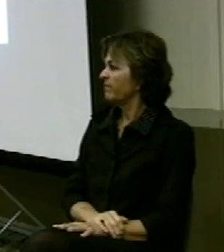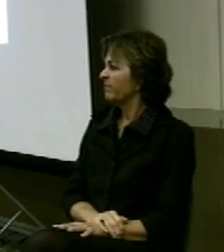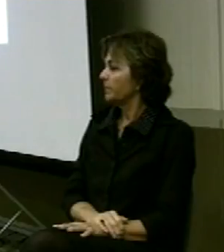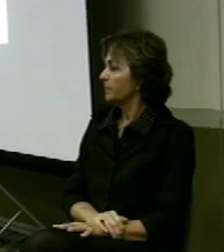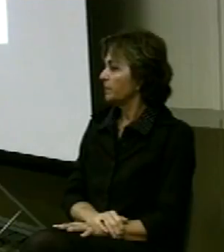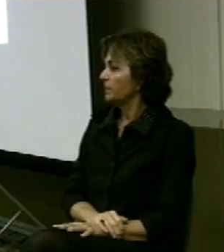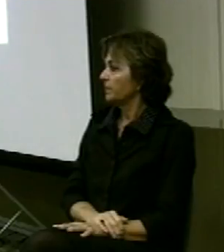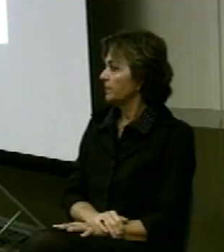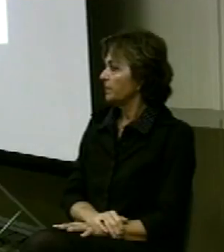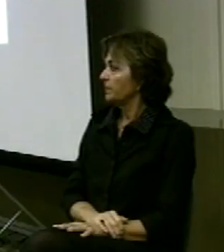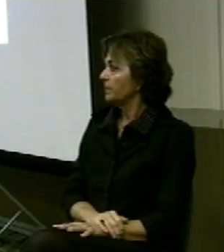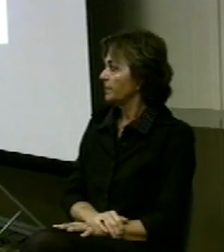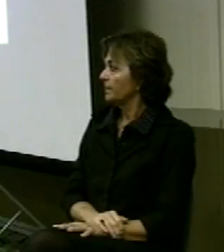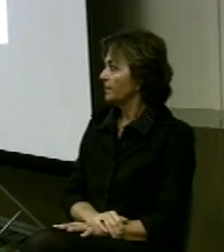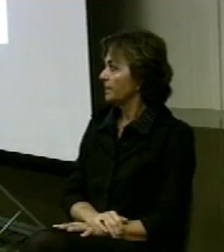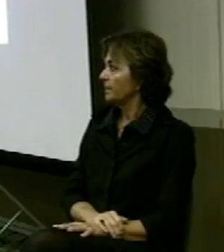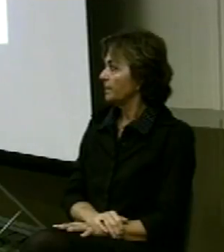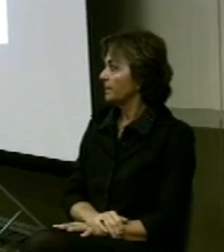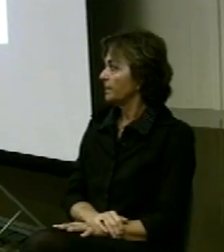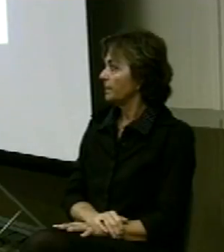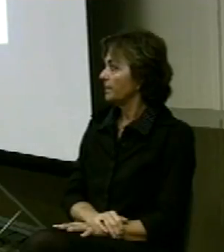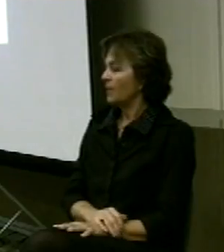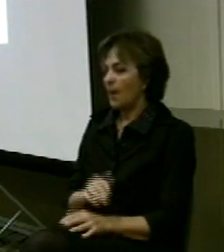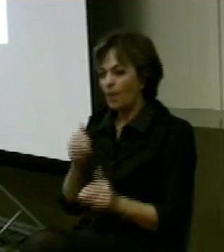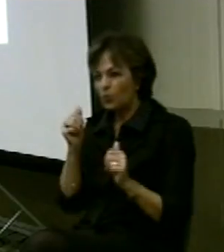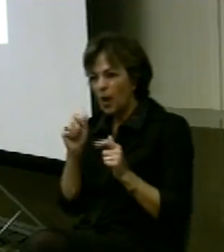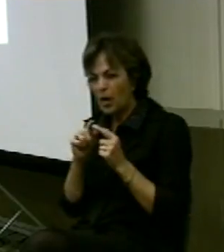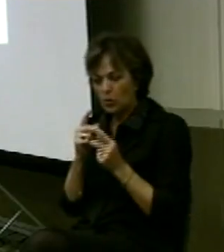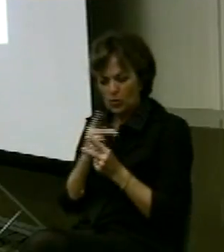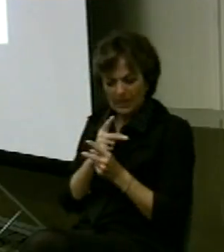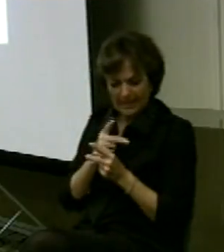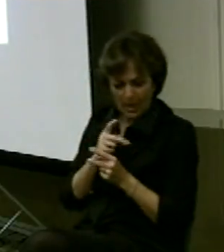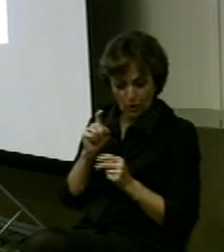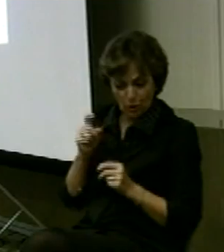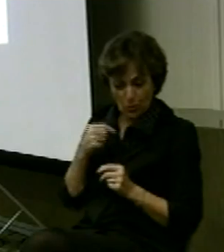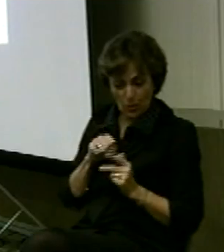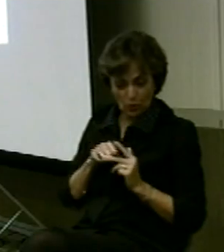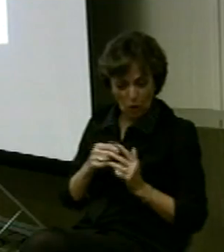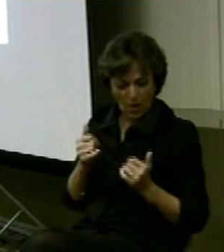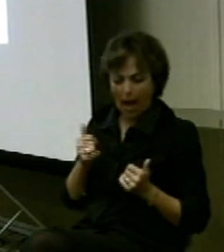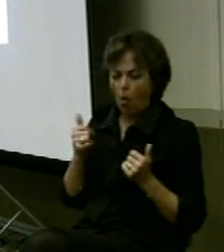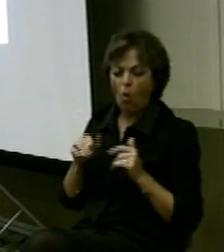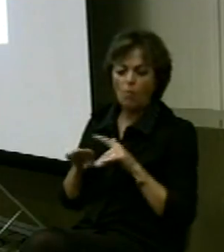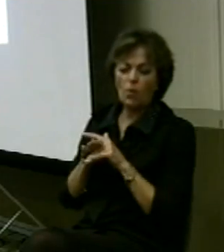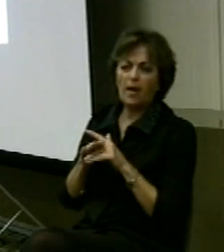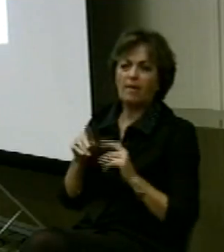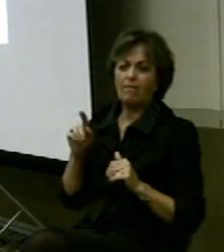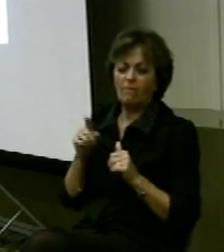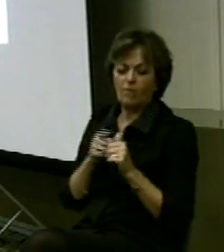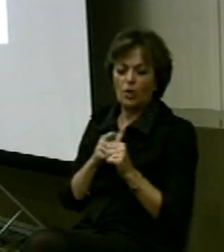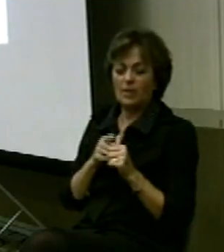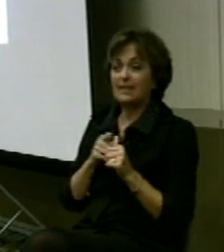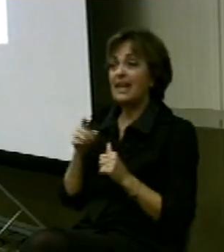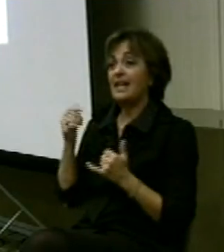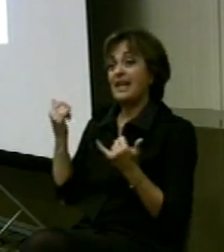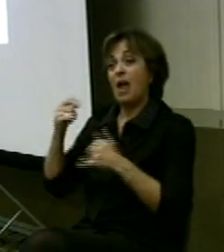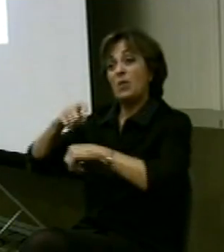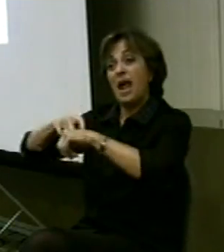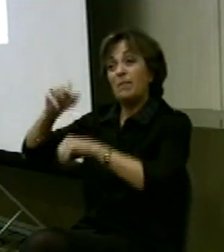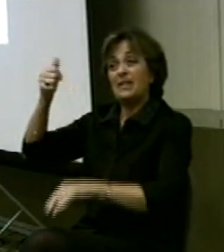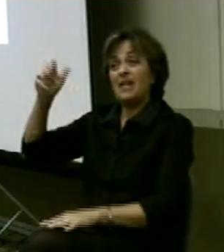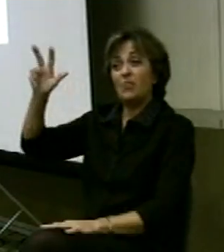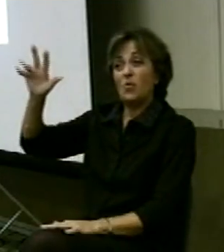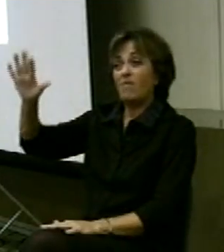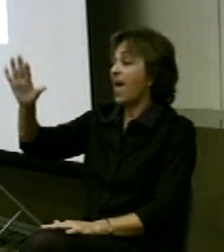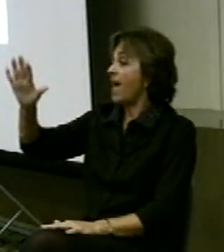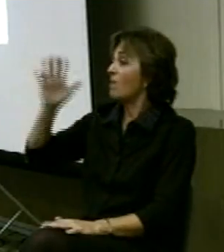Okay, and it is, I'm just trying to decide if we should start this now or take a break first. It's 10:35, and